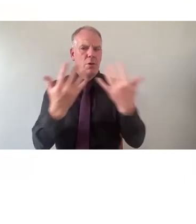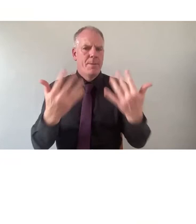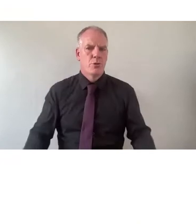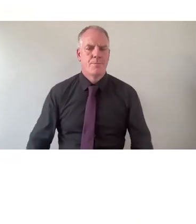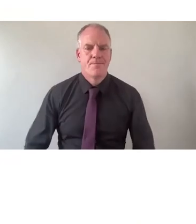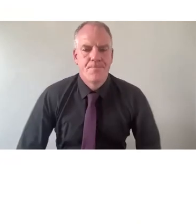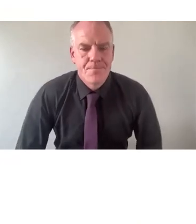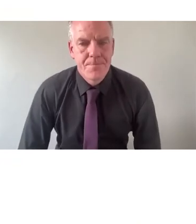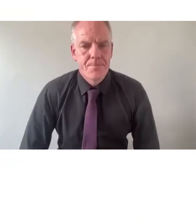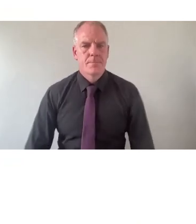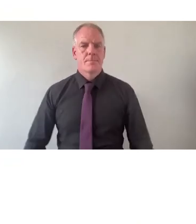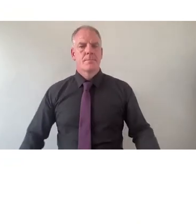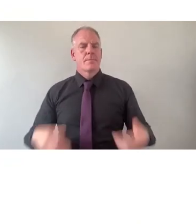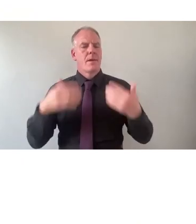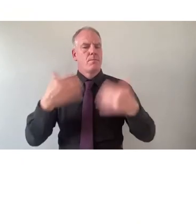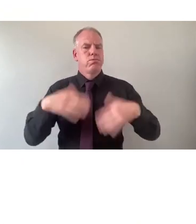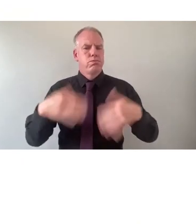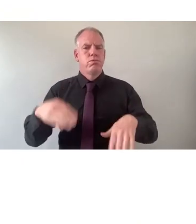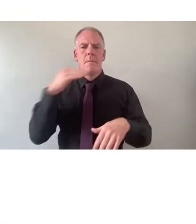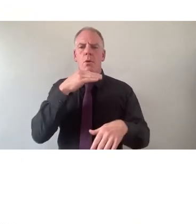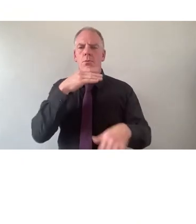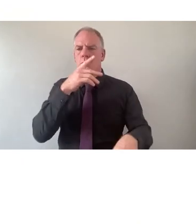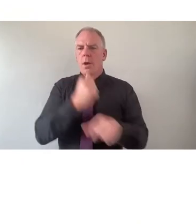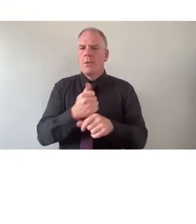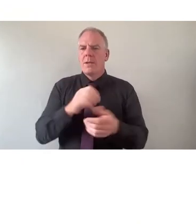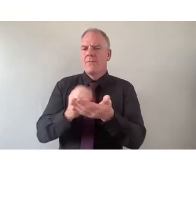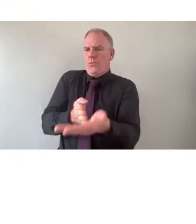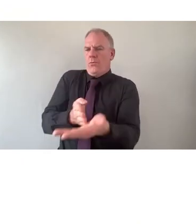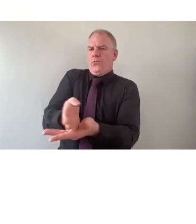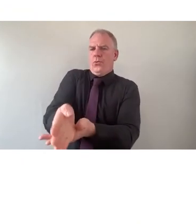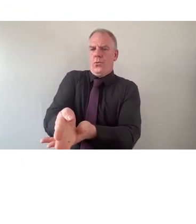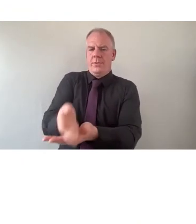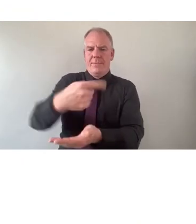think, it is an important issue and something we'll have to work through in this country.